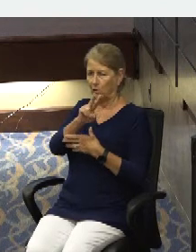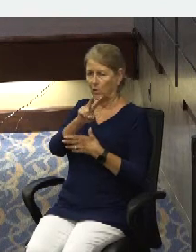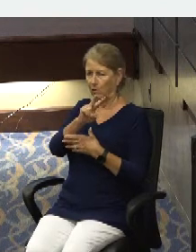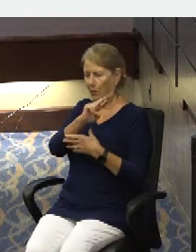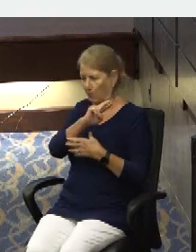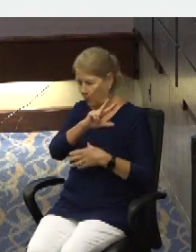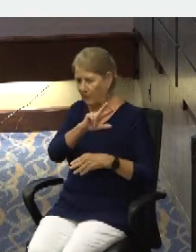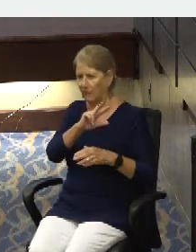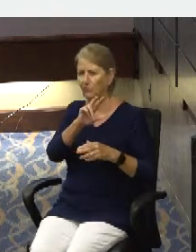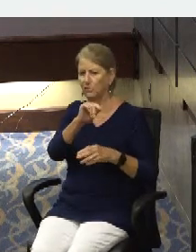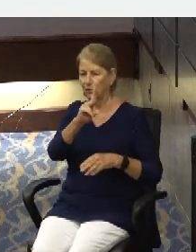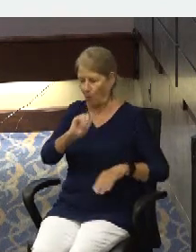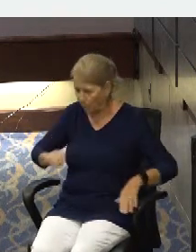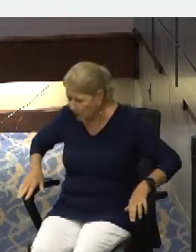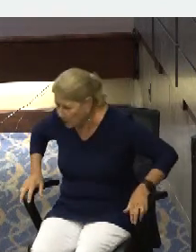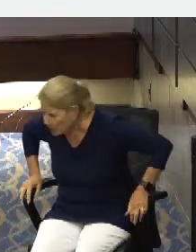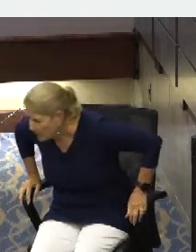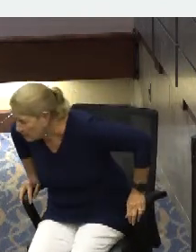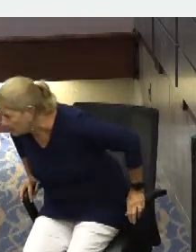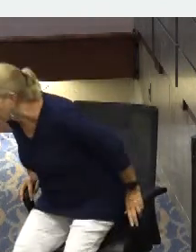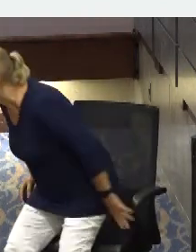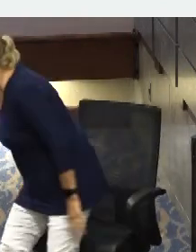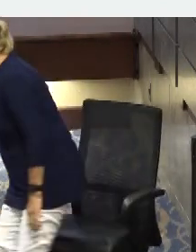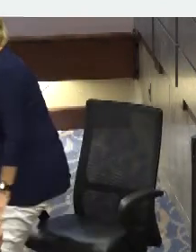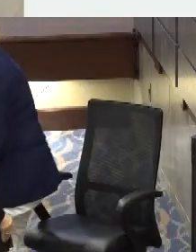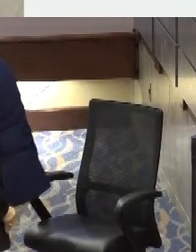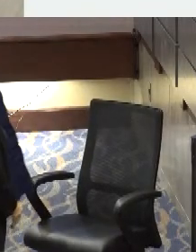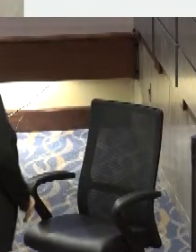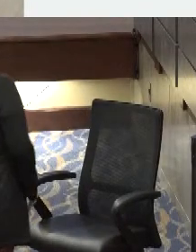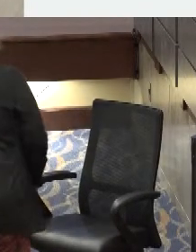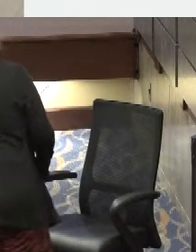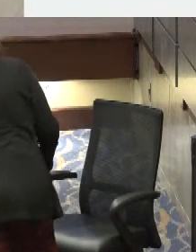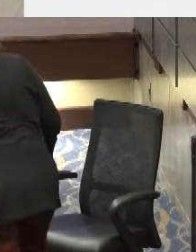and it is allowed by right in office and commercial zoning.